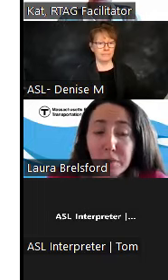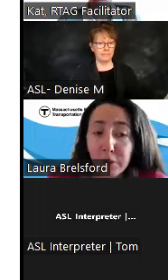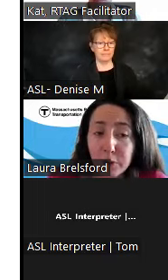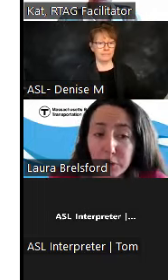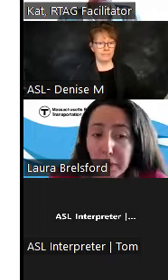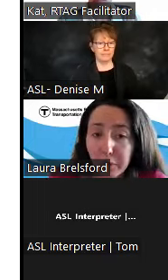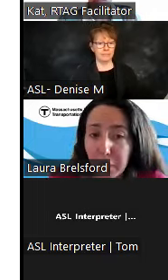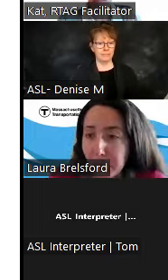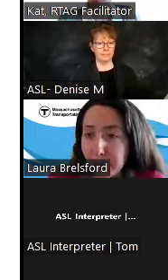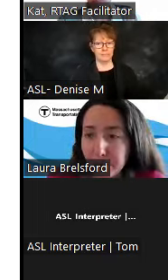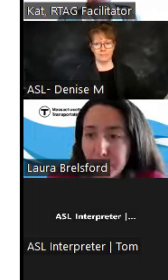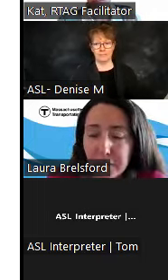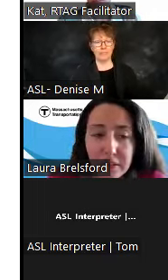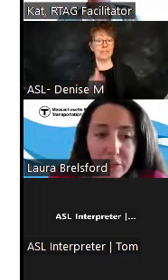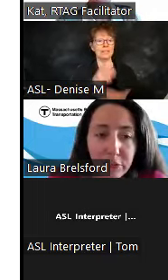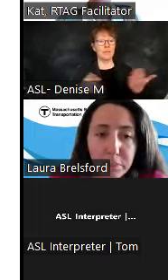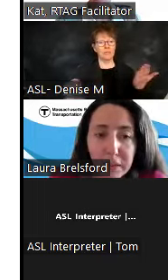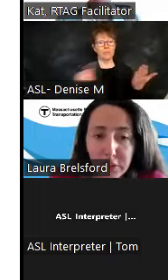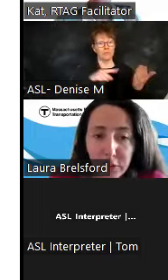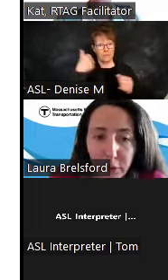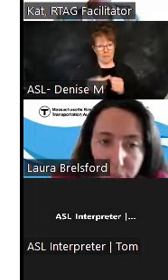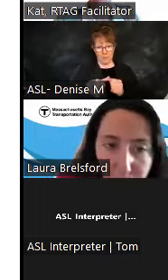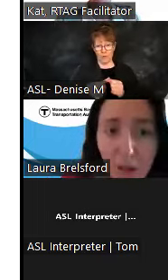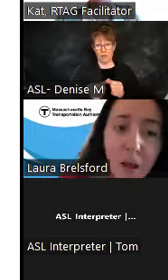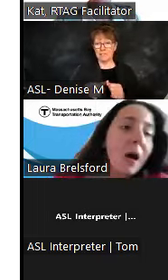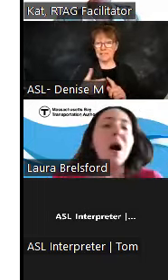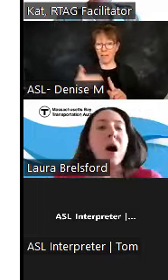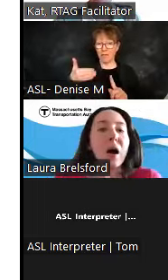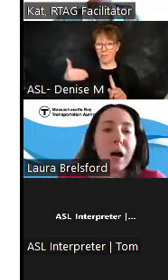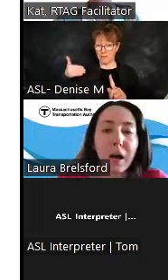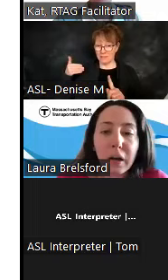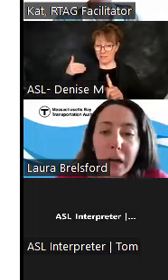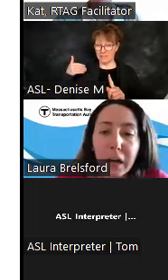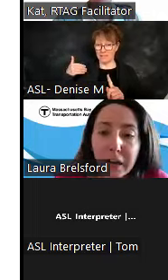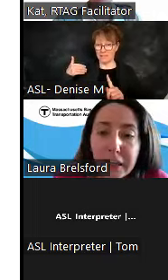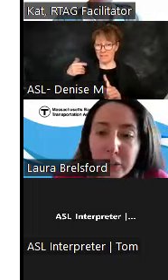As some folks may remember, several months ago,